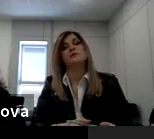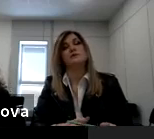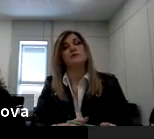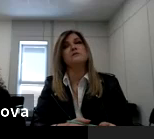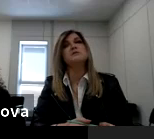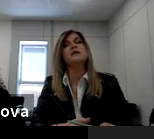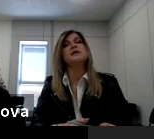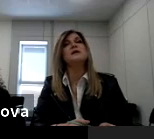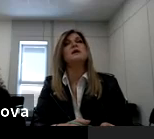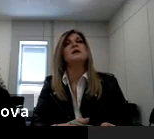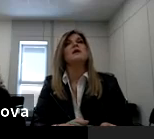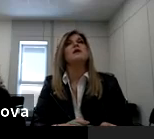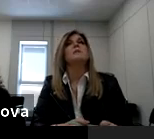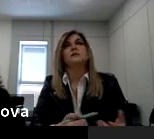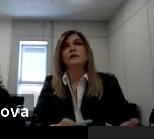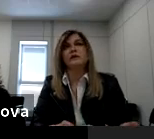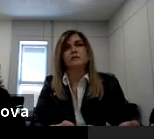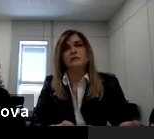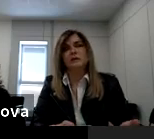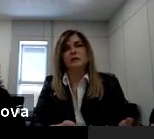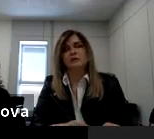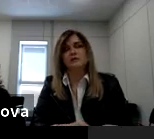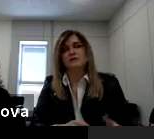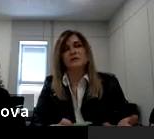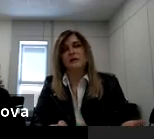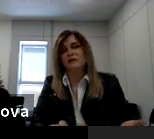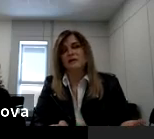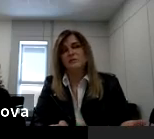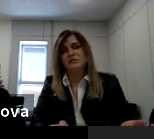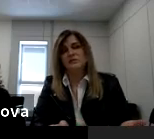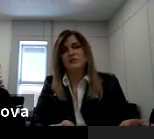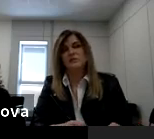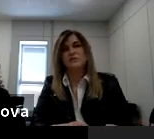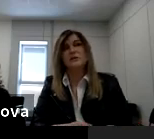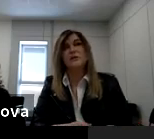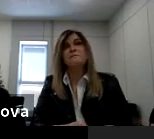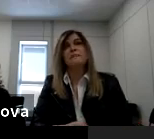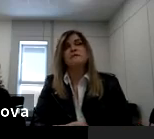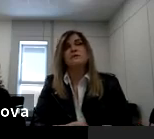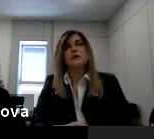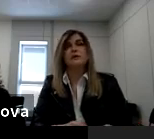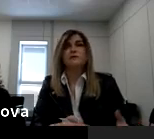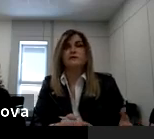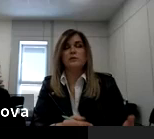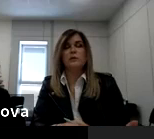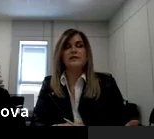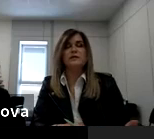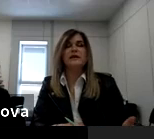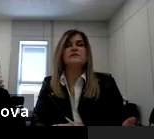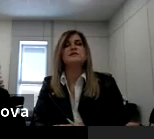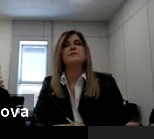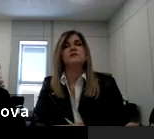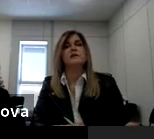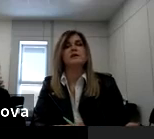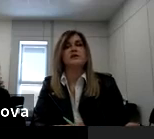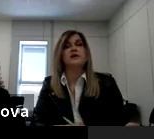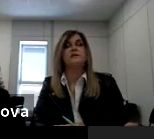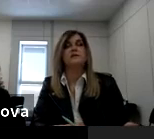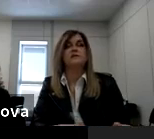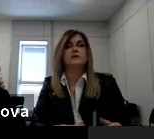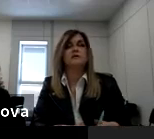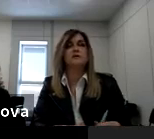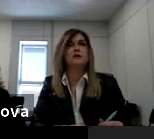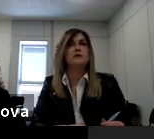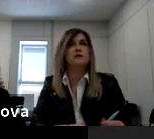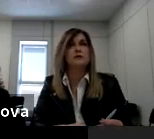have 4000K, but we can make another temperatures actually. So for a white we have a separate color